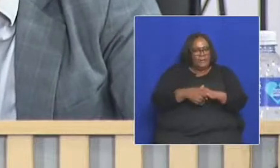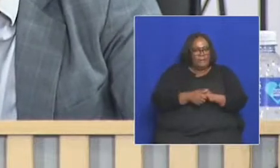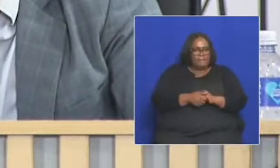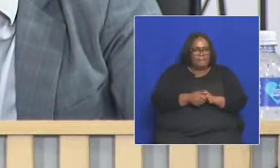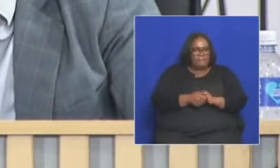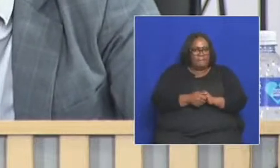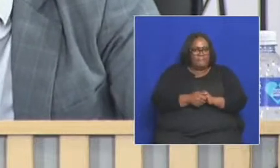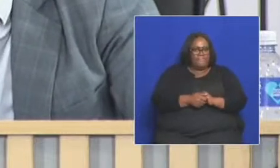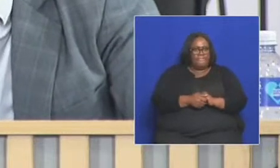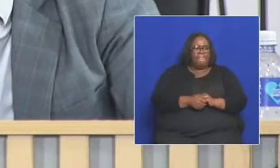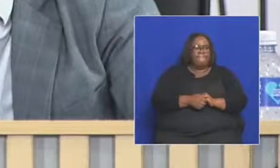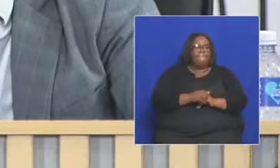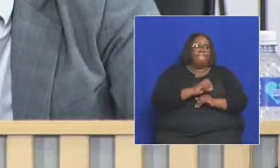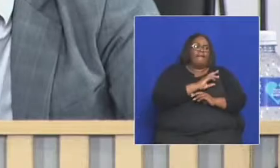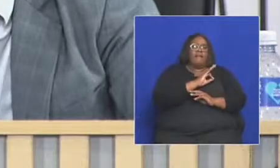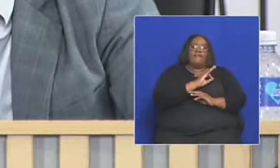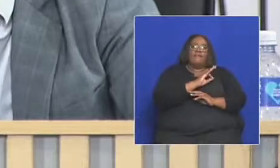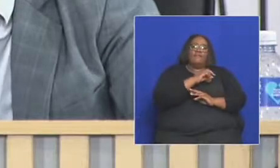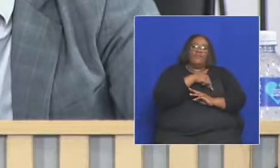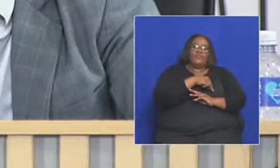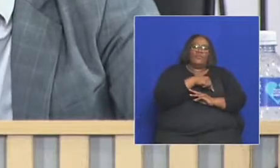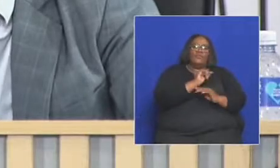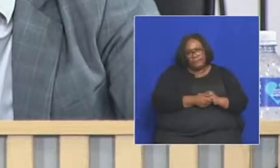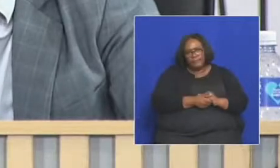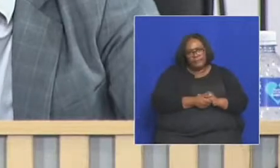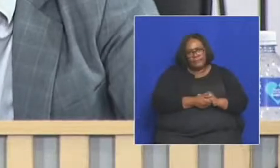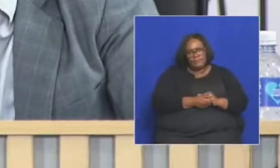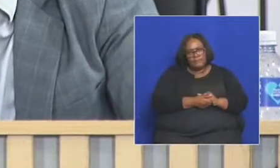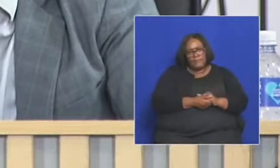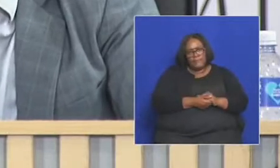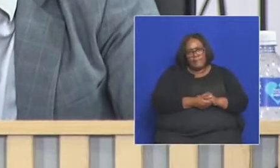does not exceed 500,000.